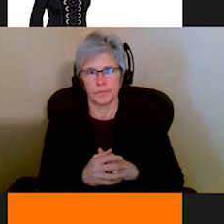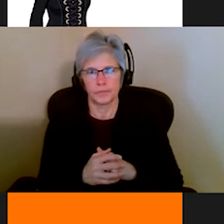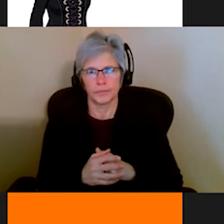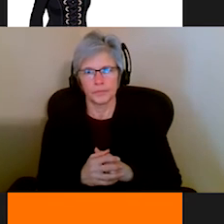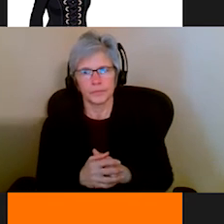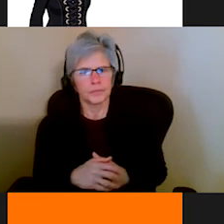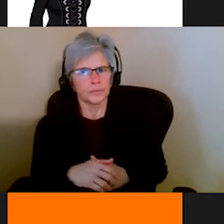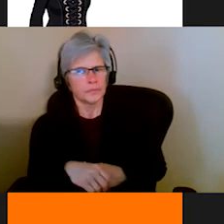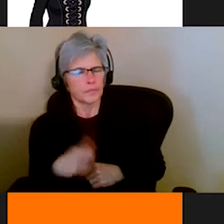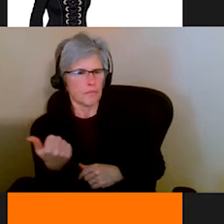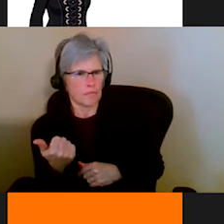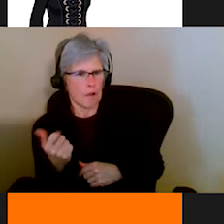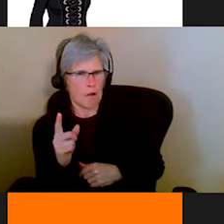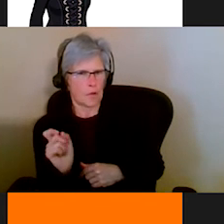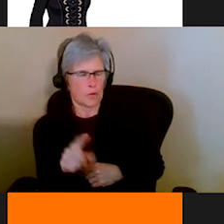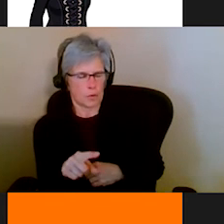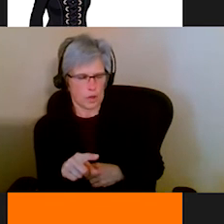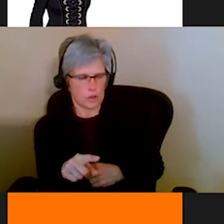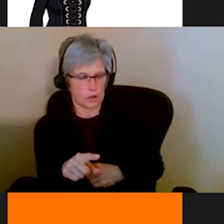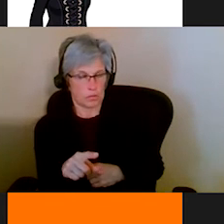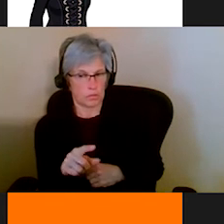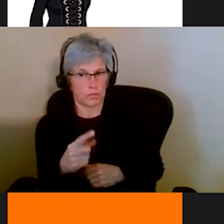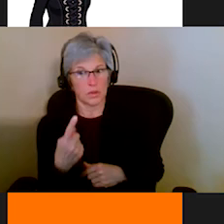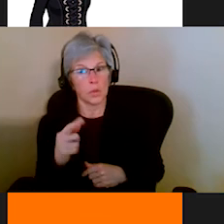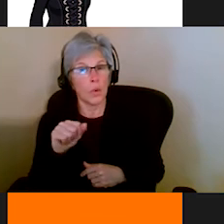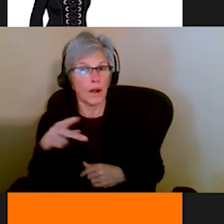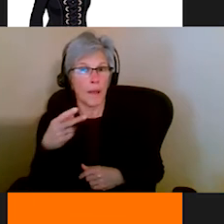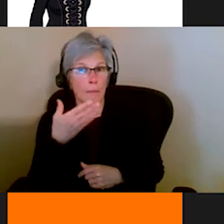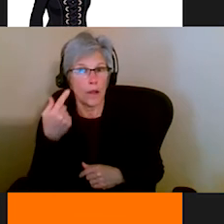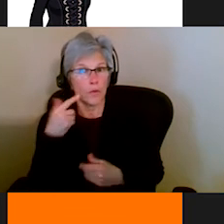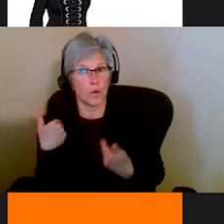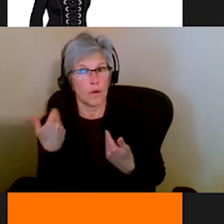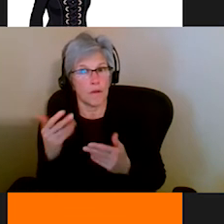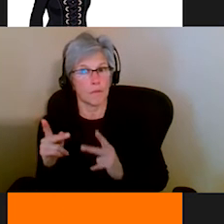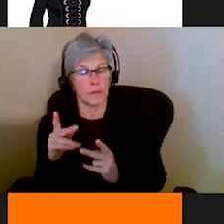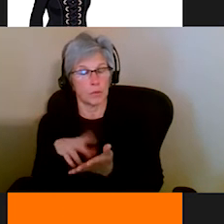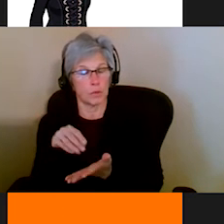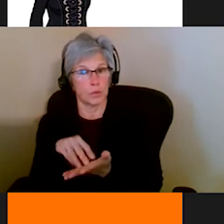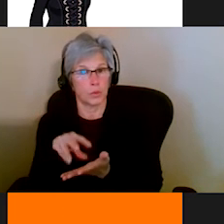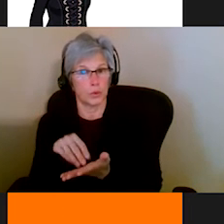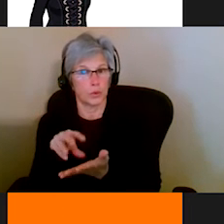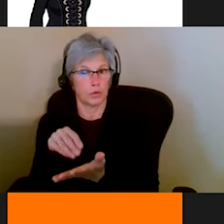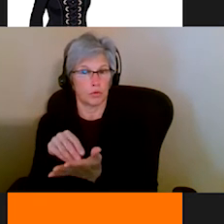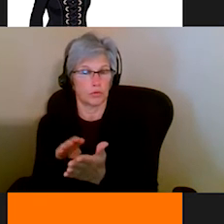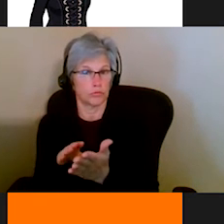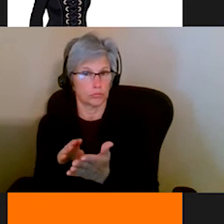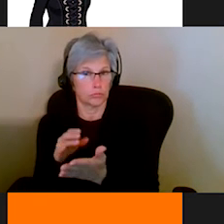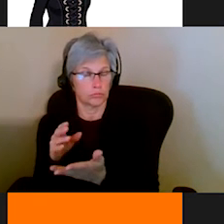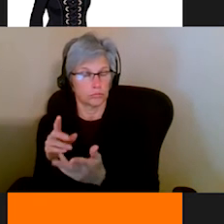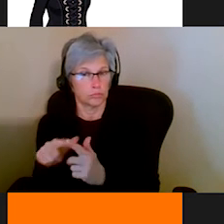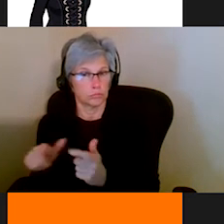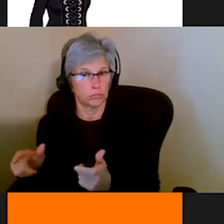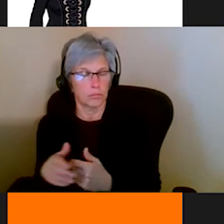follow-up to that question. Is there an app that is better for young people to learn with? Yeah, that's